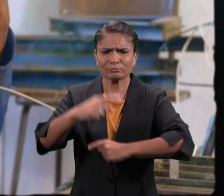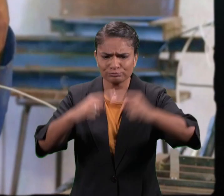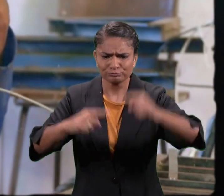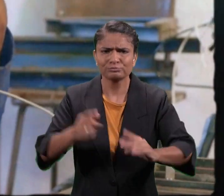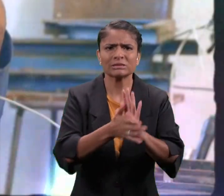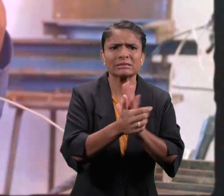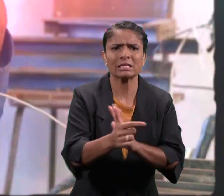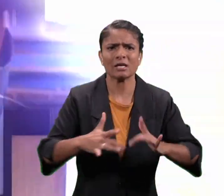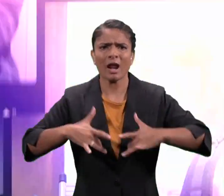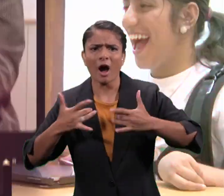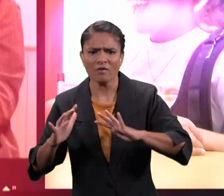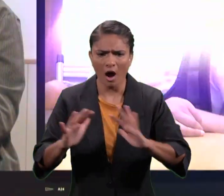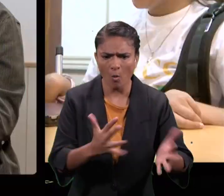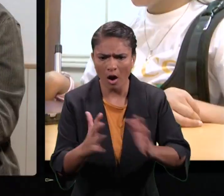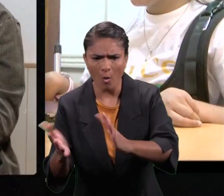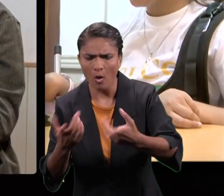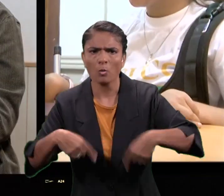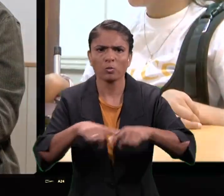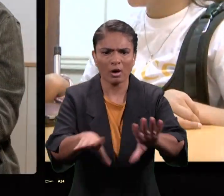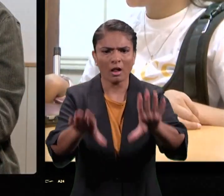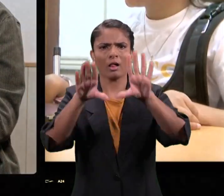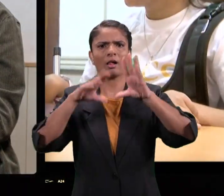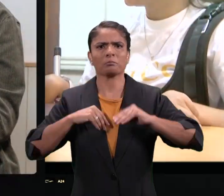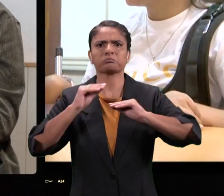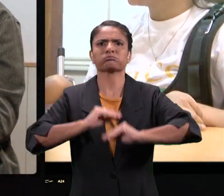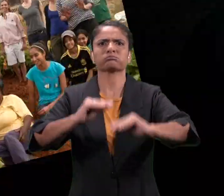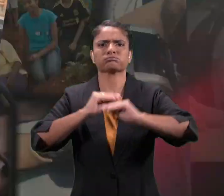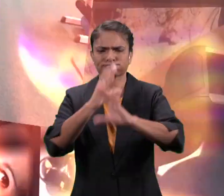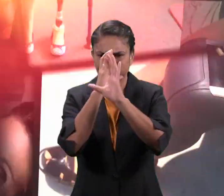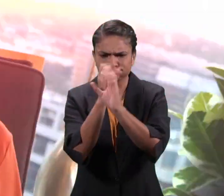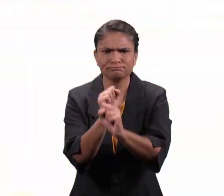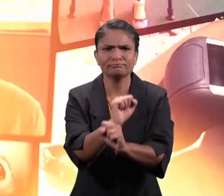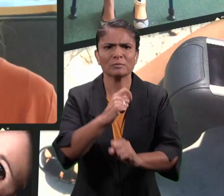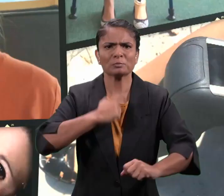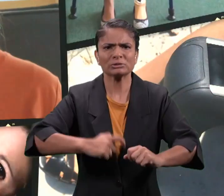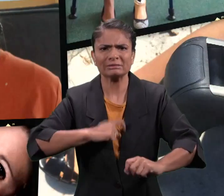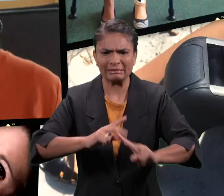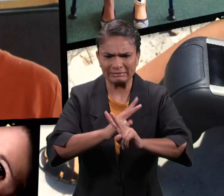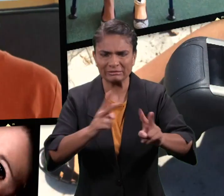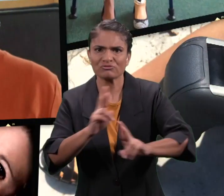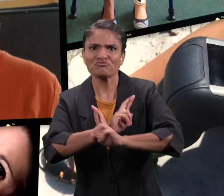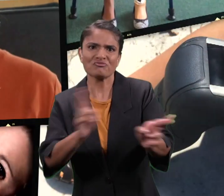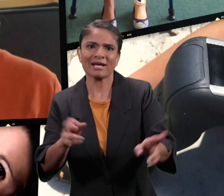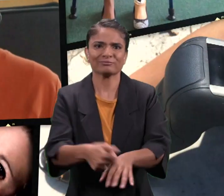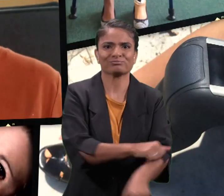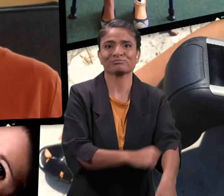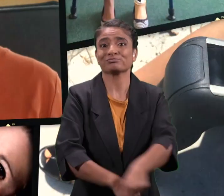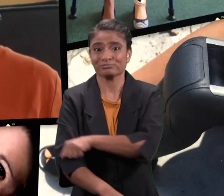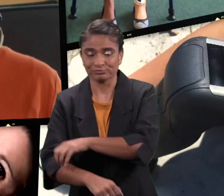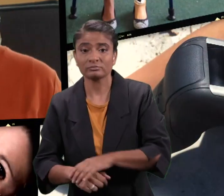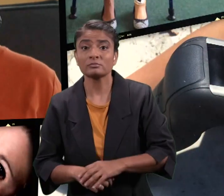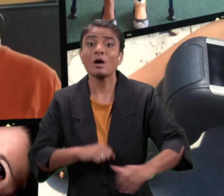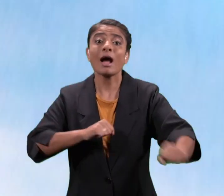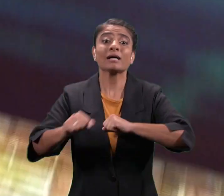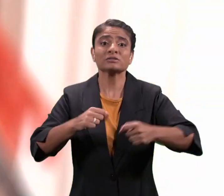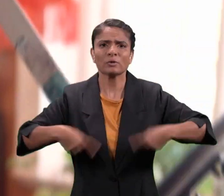with disabilities, taking you on a journey with valuable life lessons and intriguing personalities, leaving you ready for action. Activated